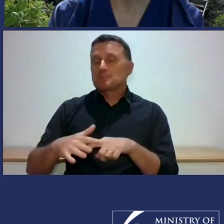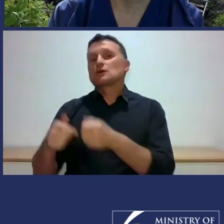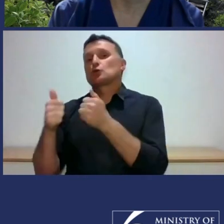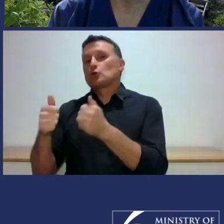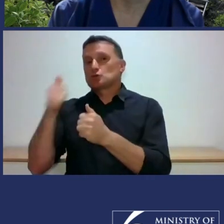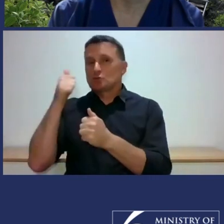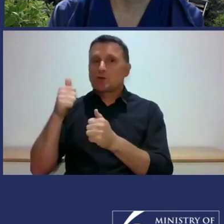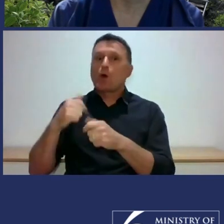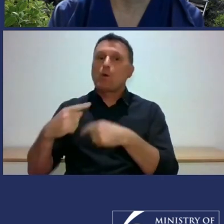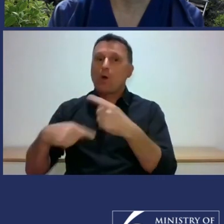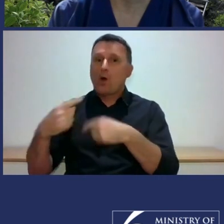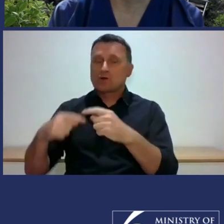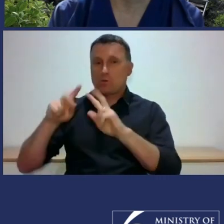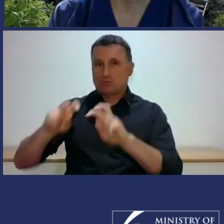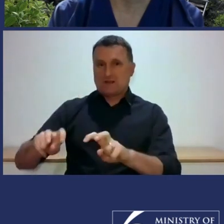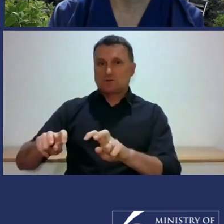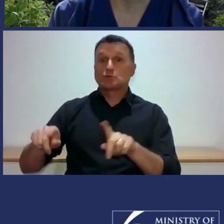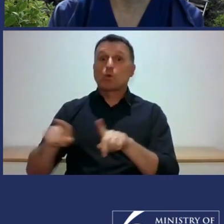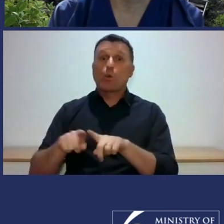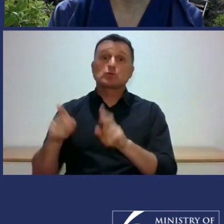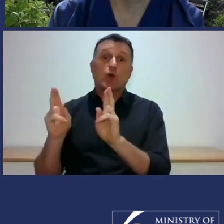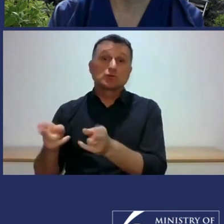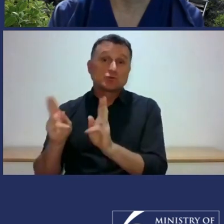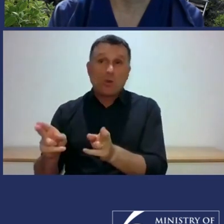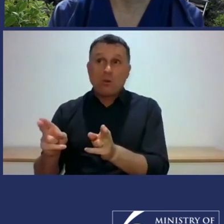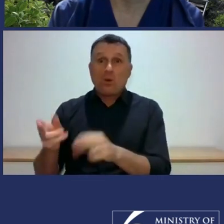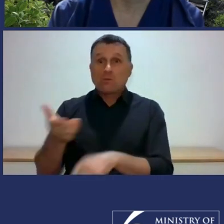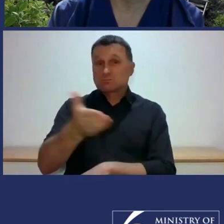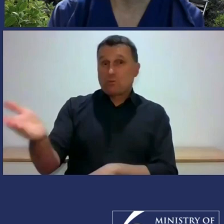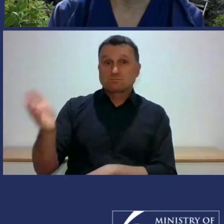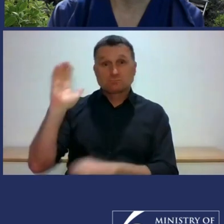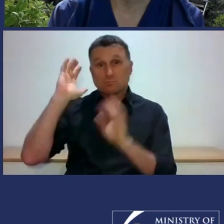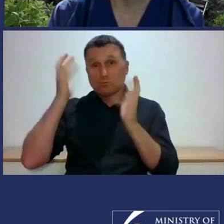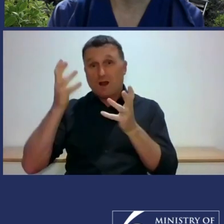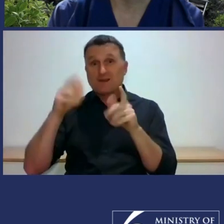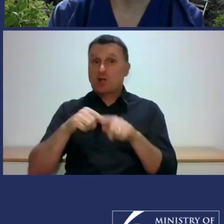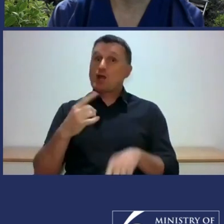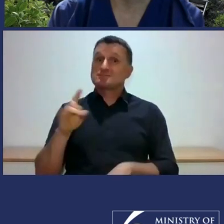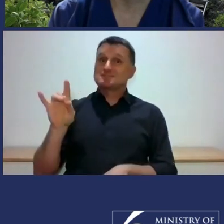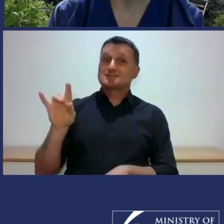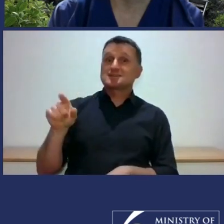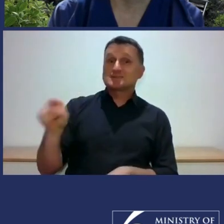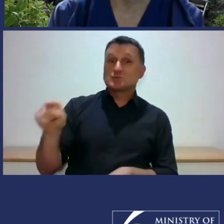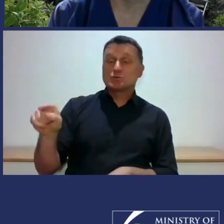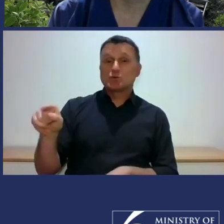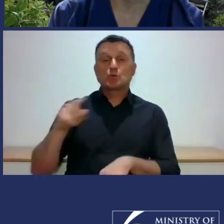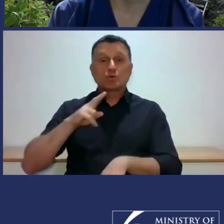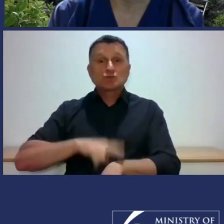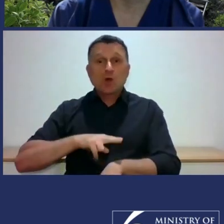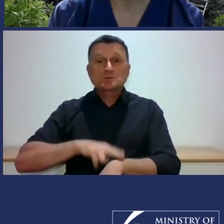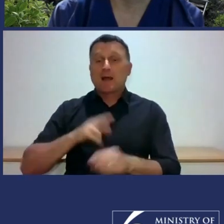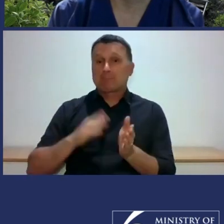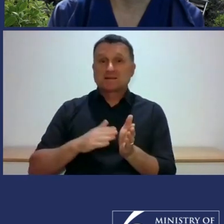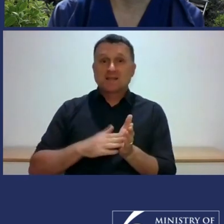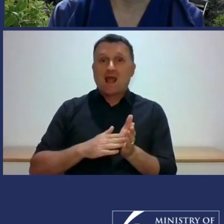also it's kind of a normal thing to be concerned about. Like if you, Dr. Michelle Wise, obstetrician, are also freaking out, or